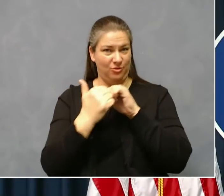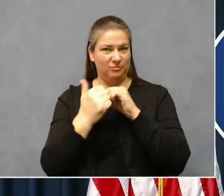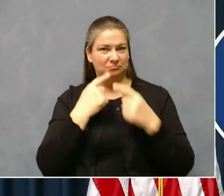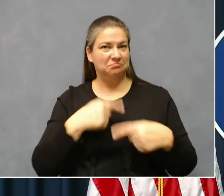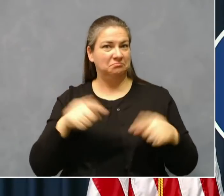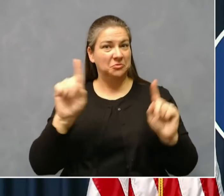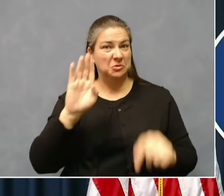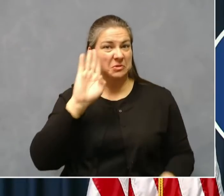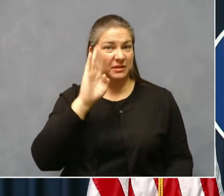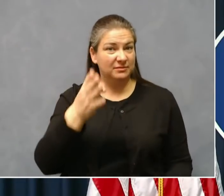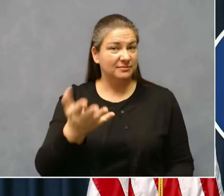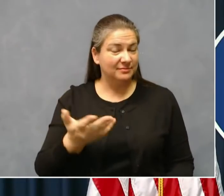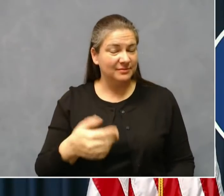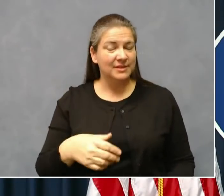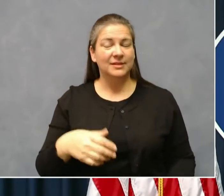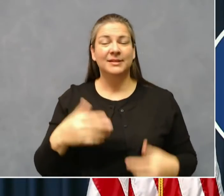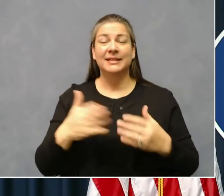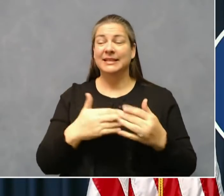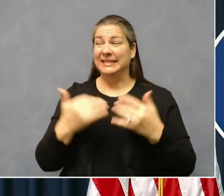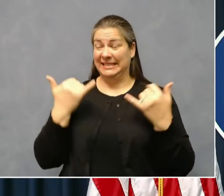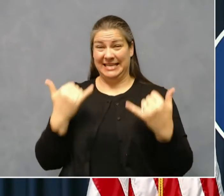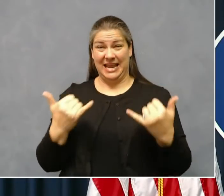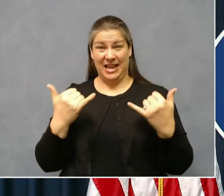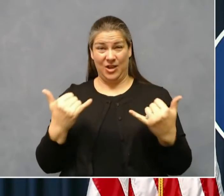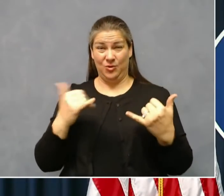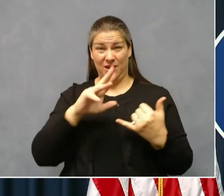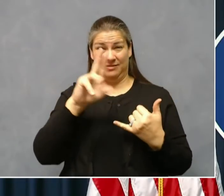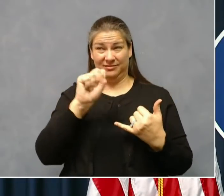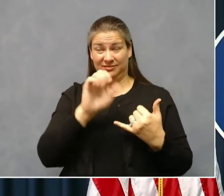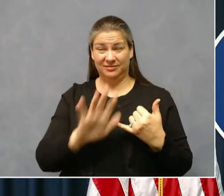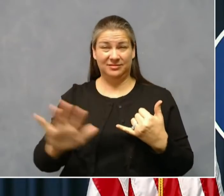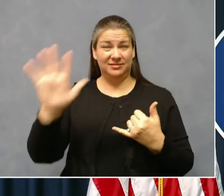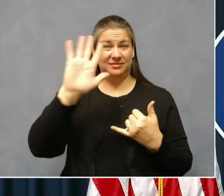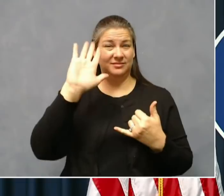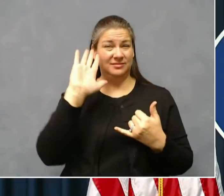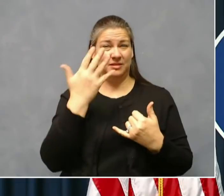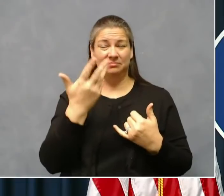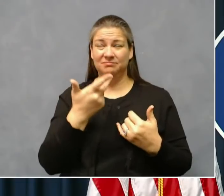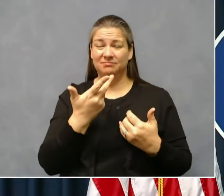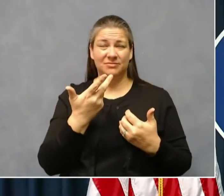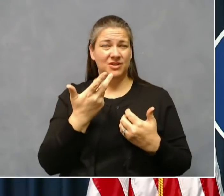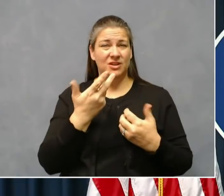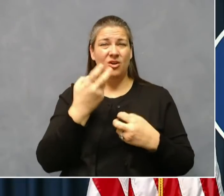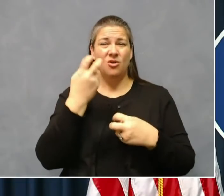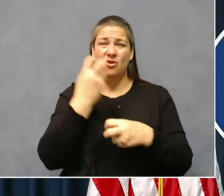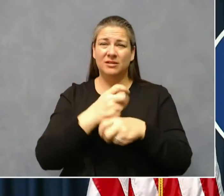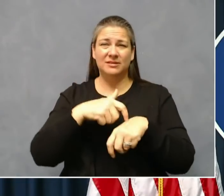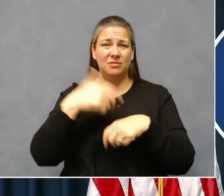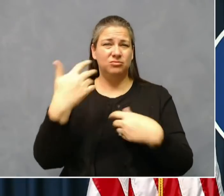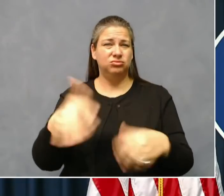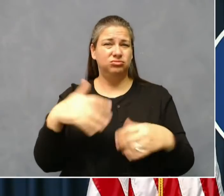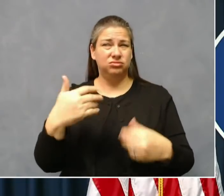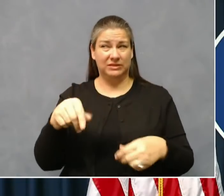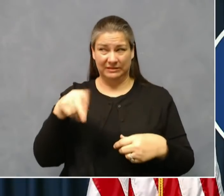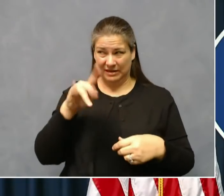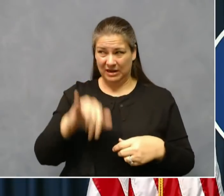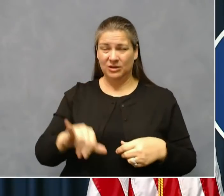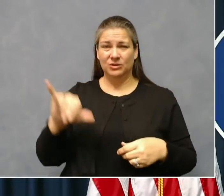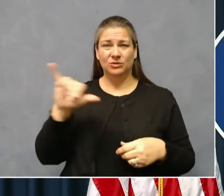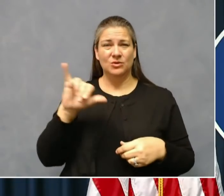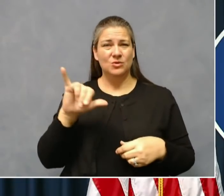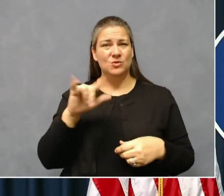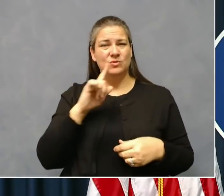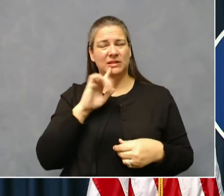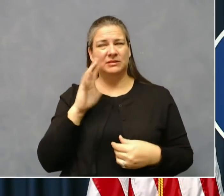difficult as they are right now in the United States and in Kentucky, we need to remember that together we can push